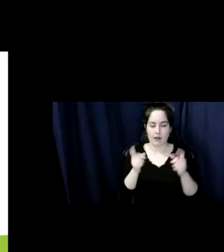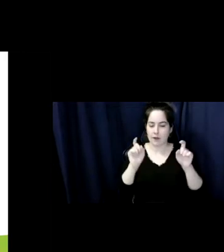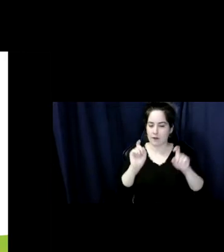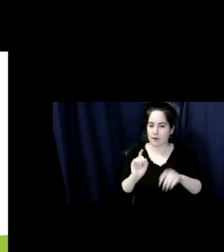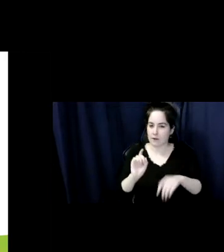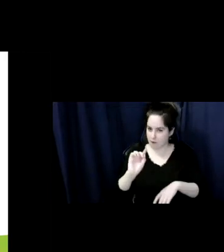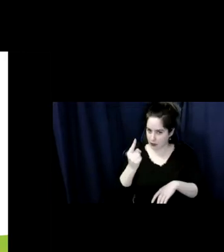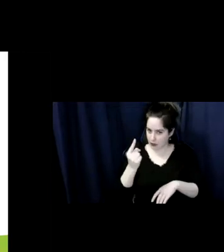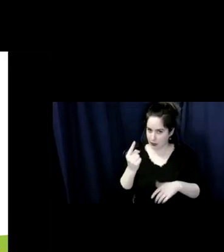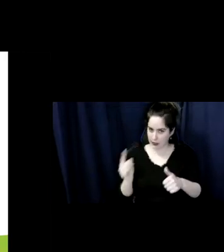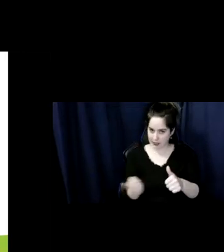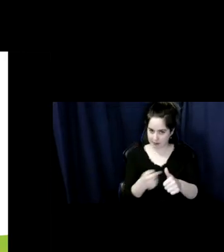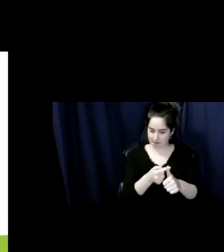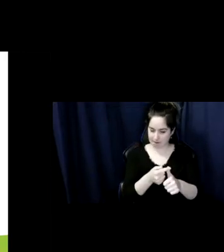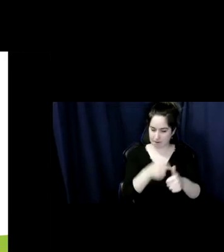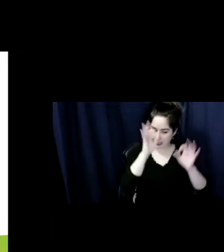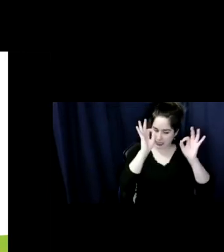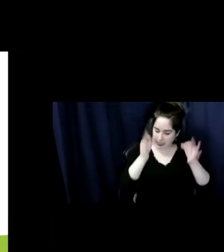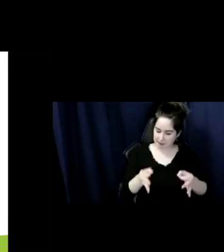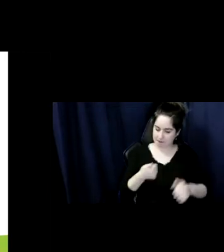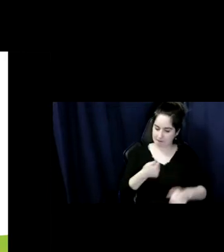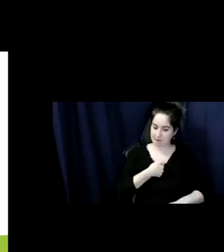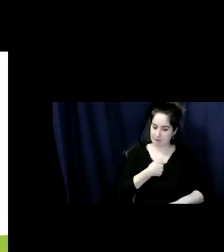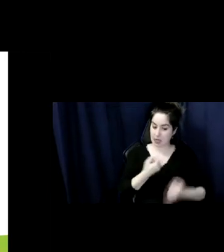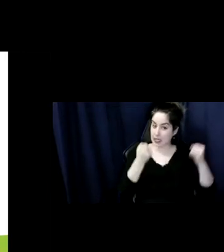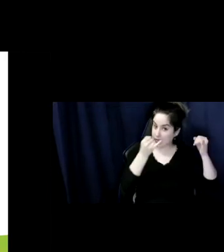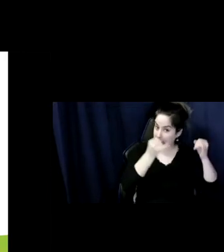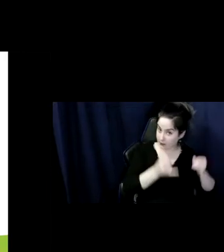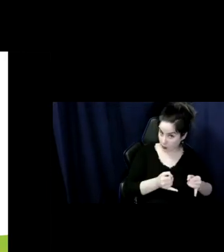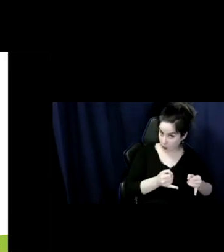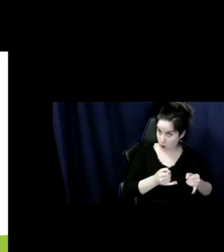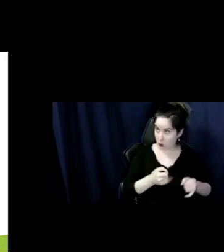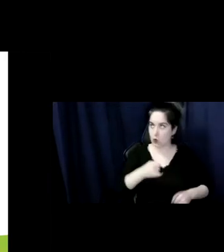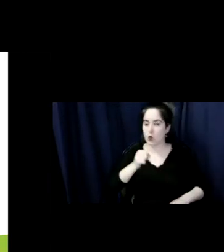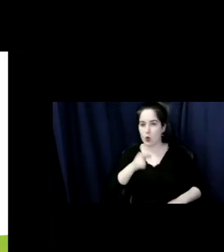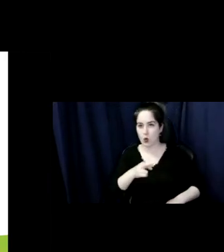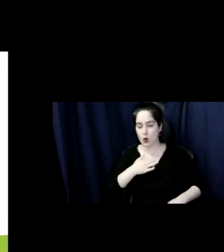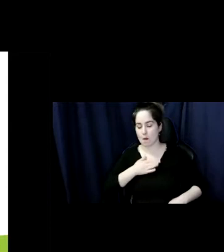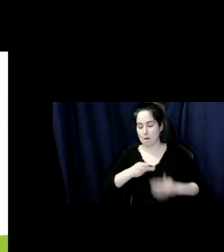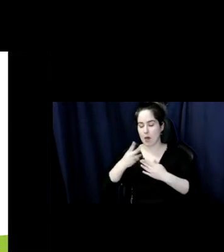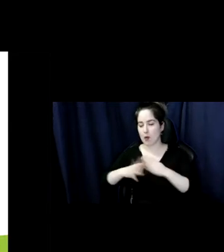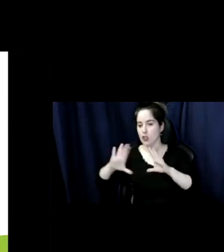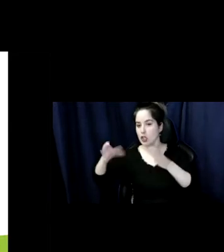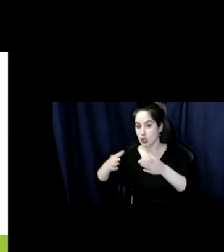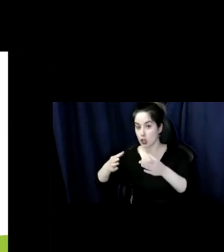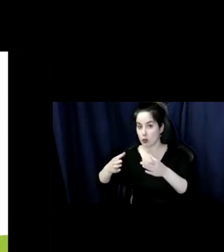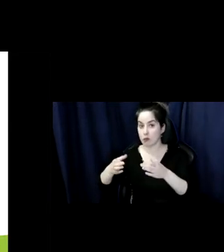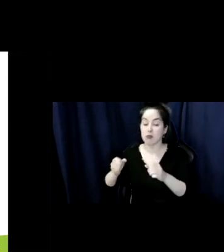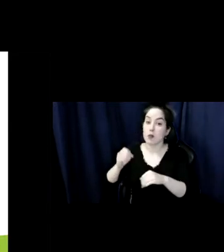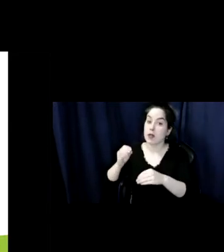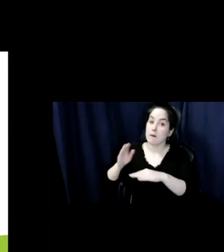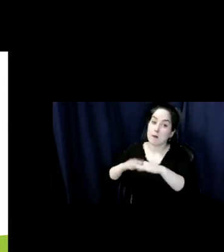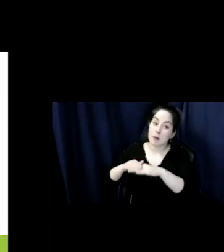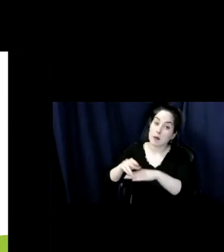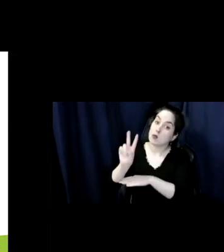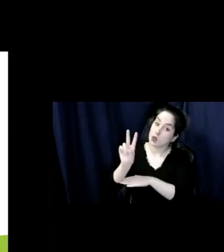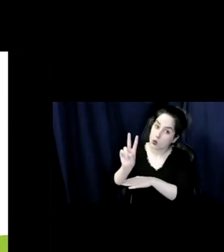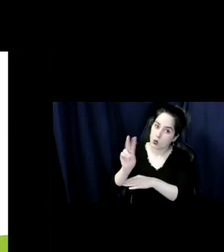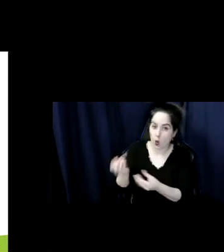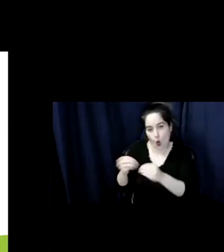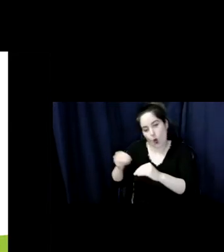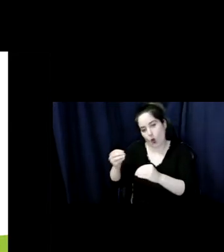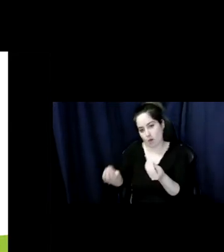individual artist or as a collective, which could be 2 or more artists, or as an